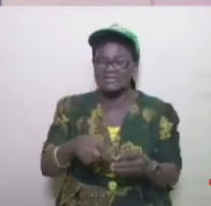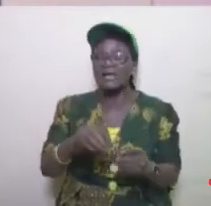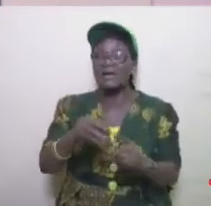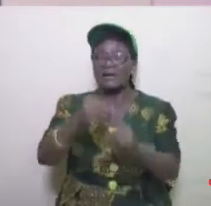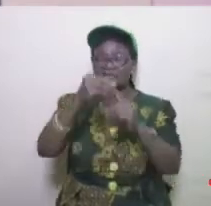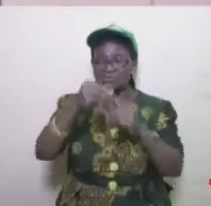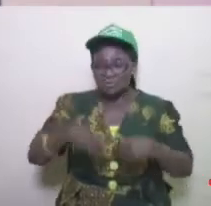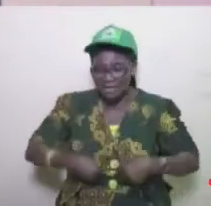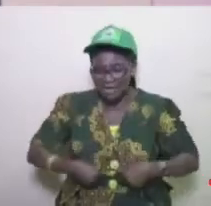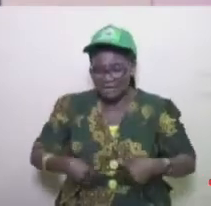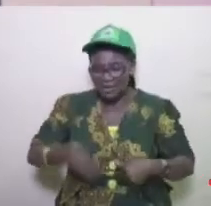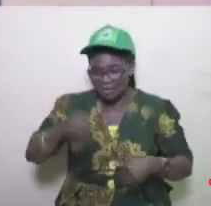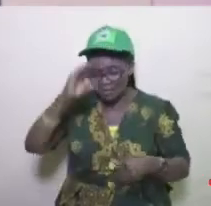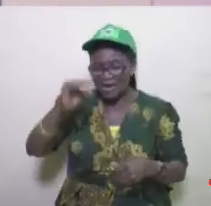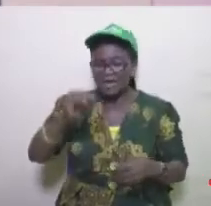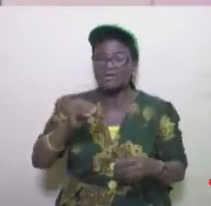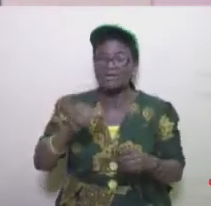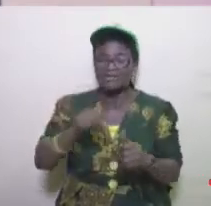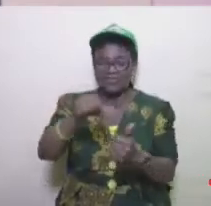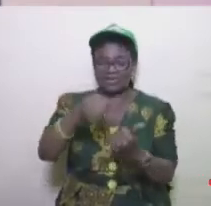with God. Number two,